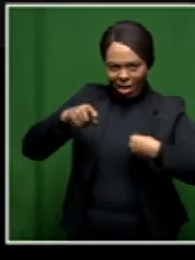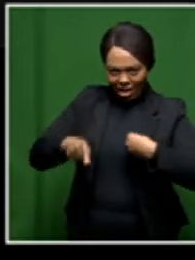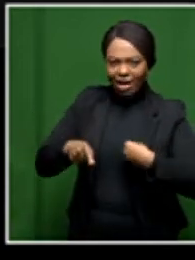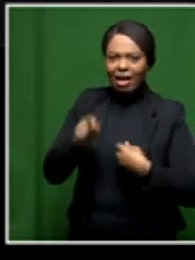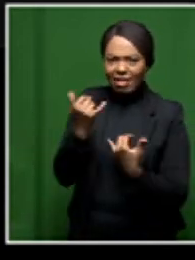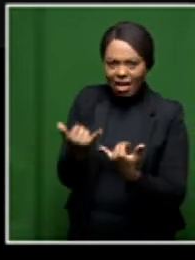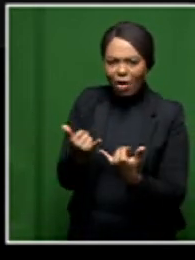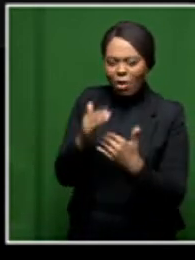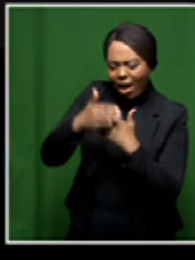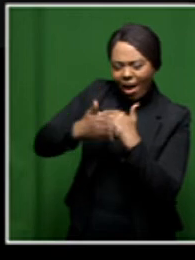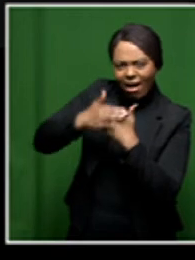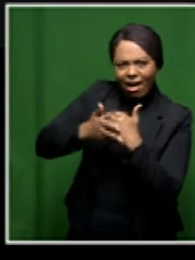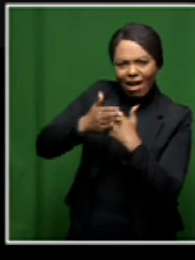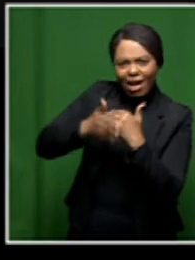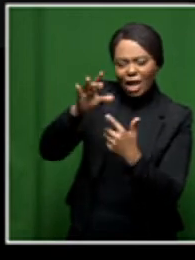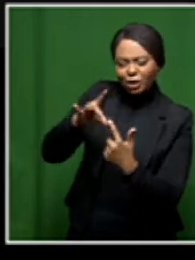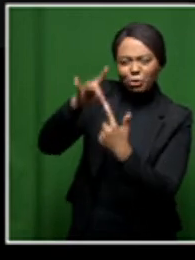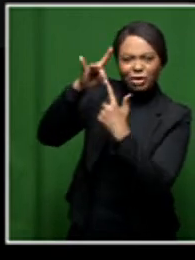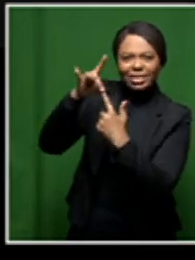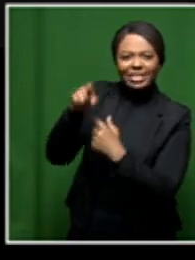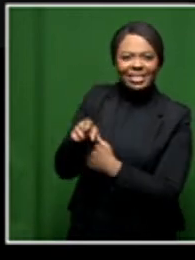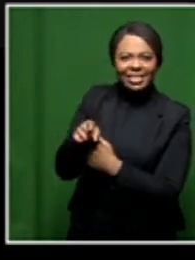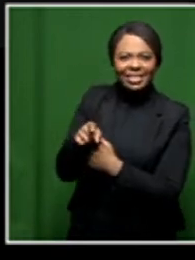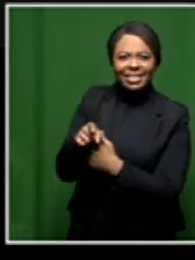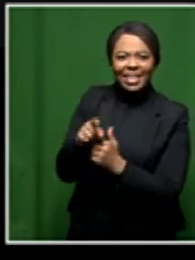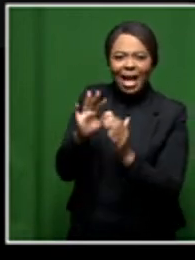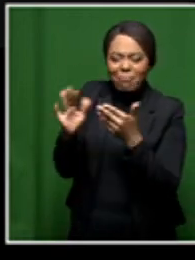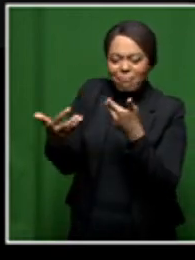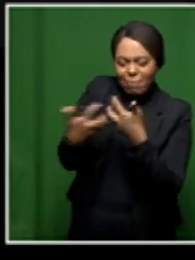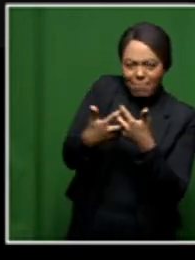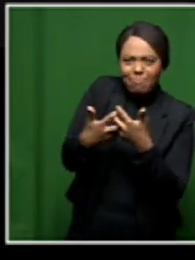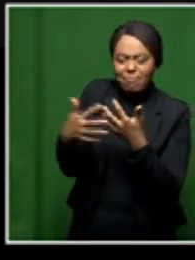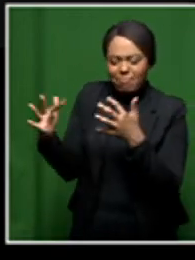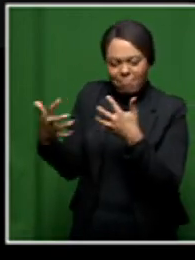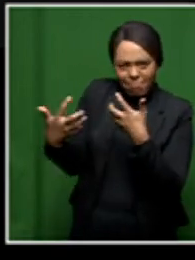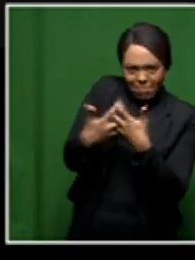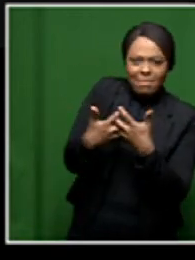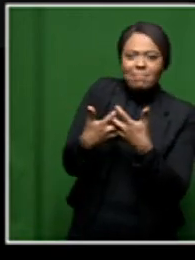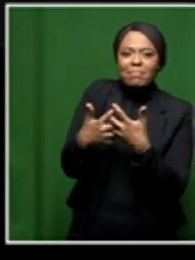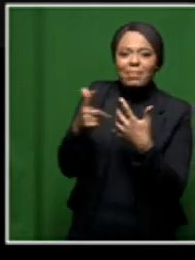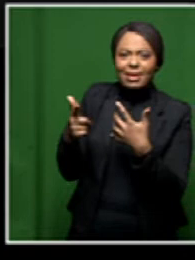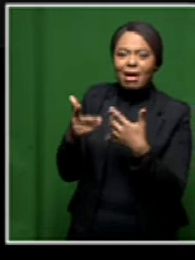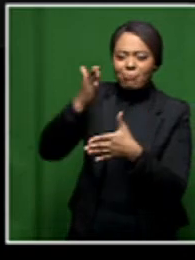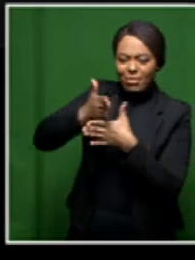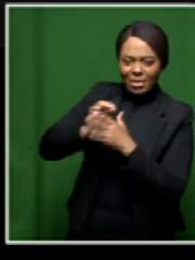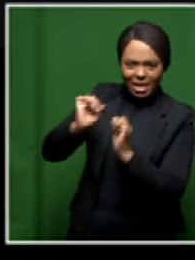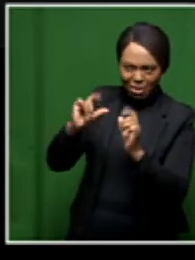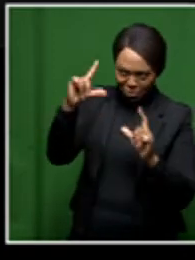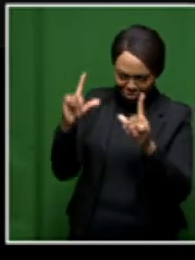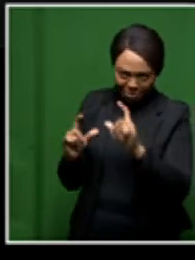how difficult was it to choose, the cover that just best describes what you